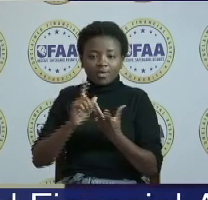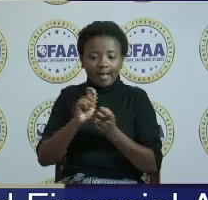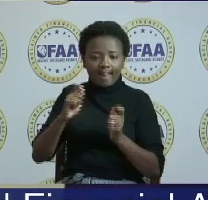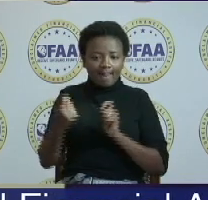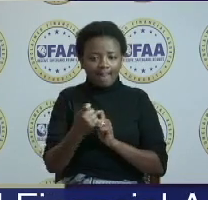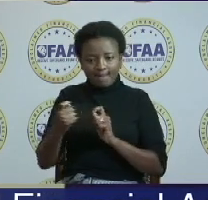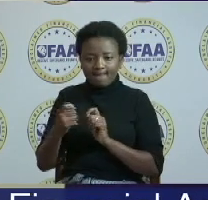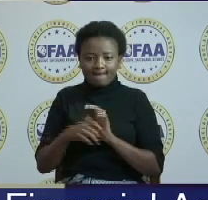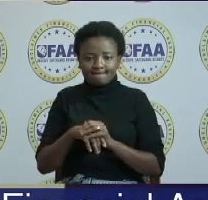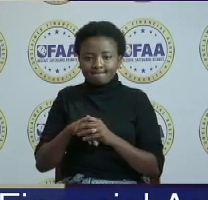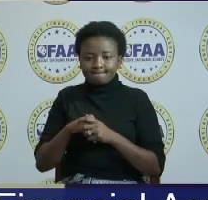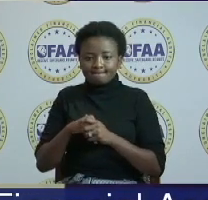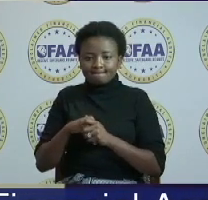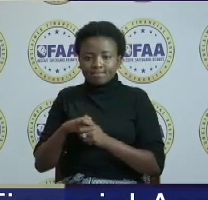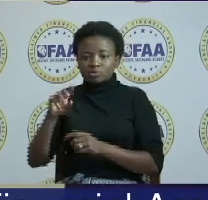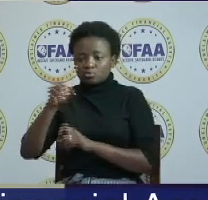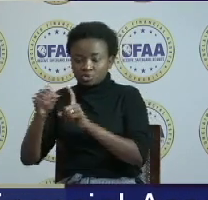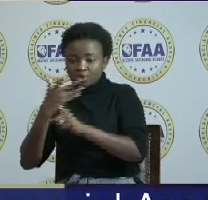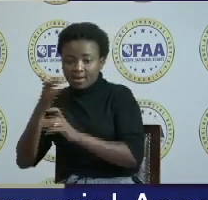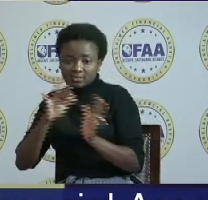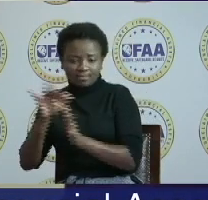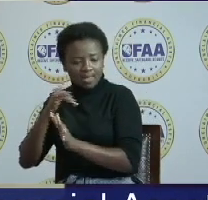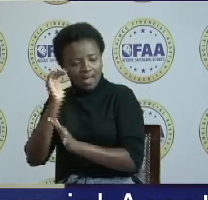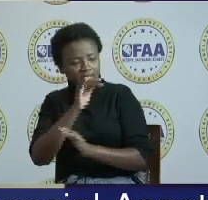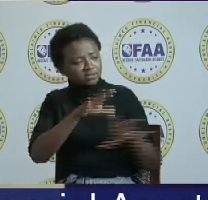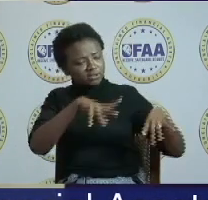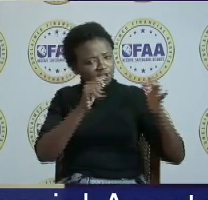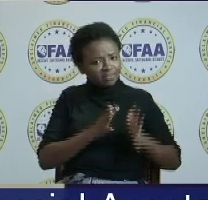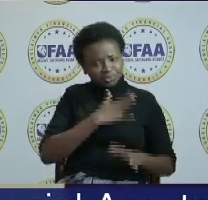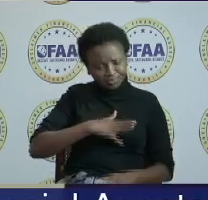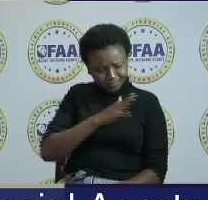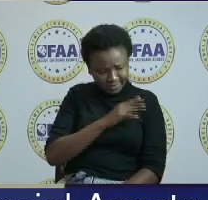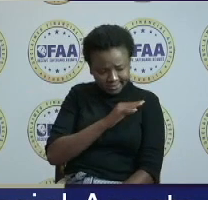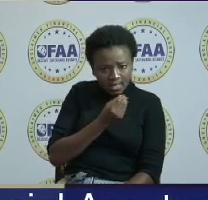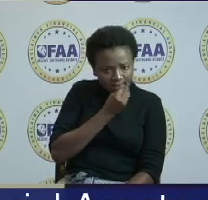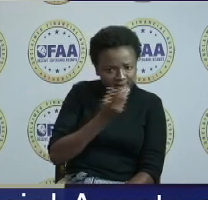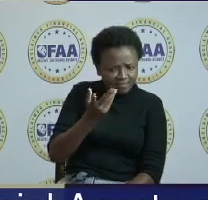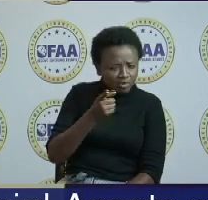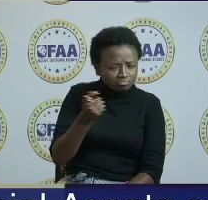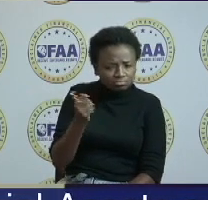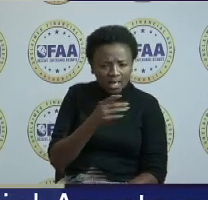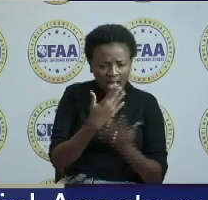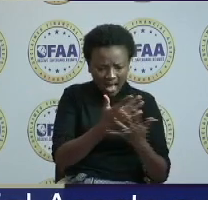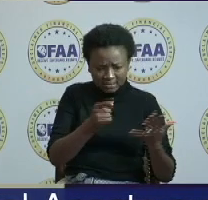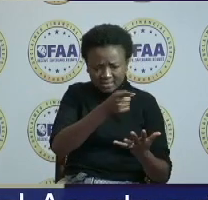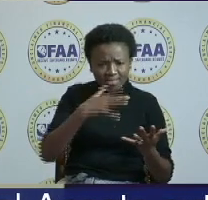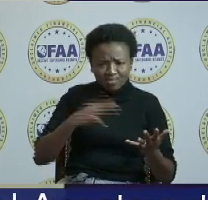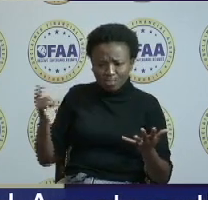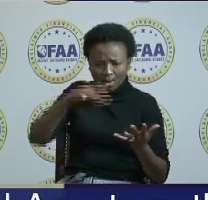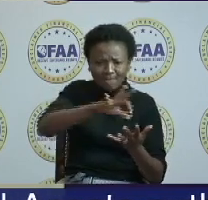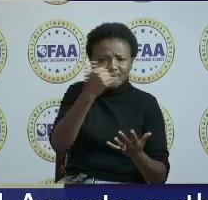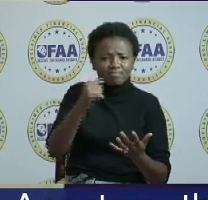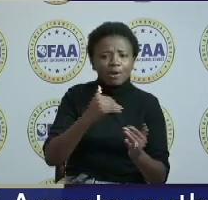on to the Q&A, is to the chairman. Kindly speak again about the determination of assets that remain unclaimed